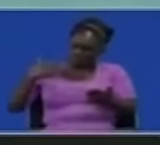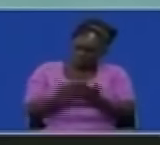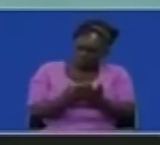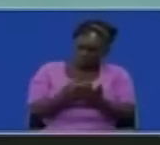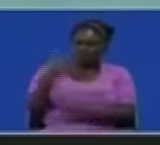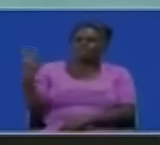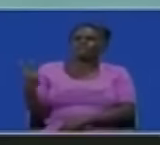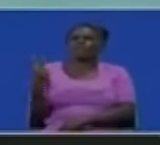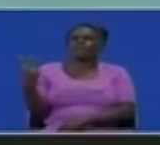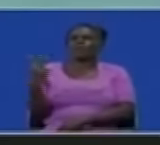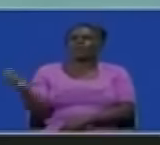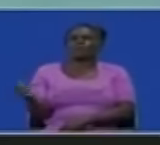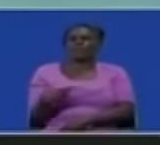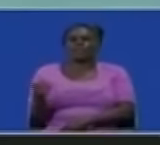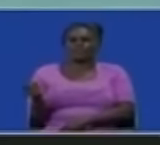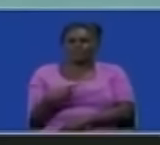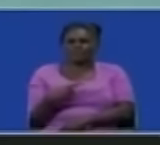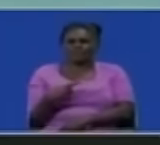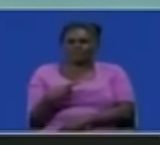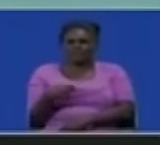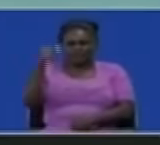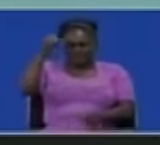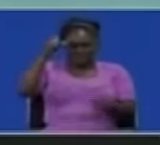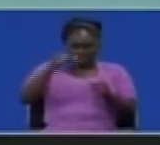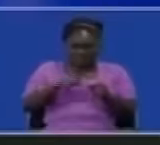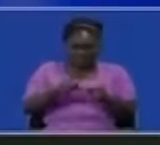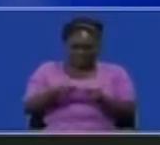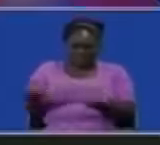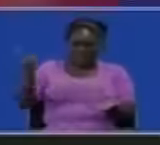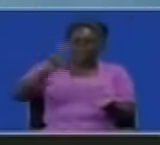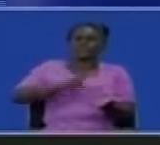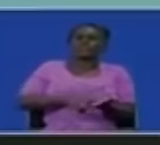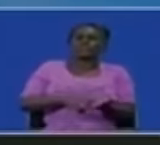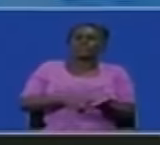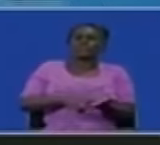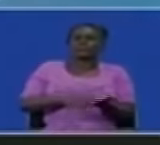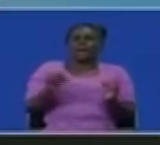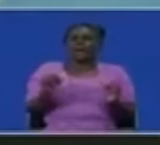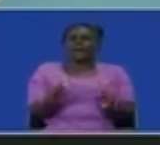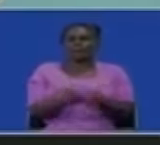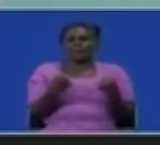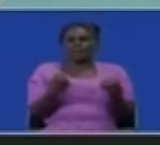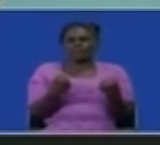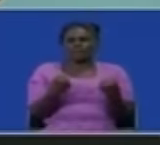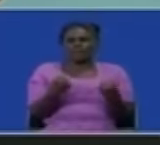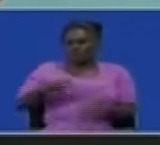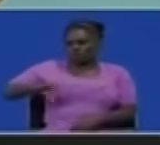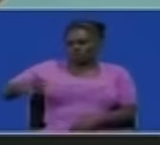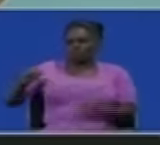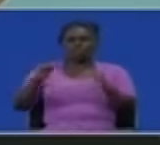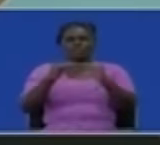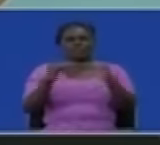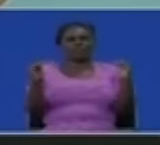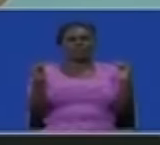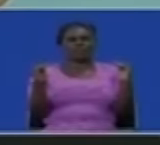middle of February. Now, let's remind you that this voter registration exercise is taking place at the constituency